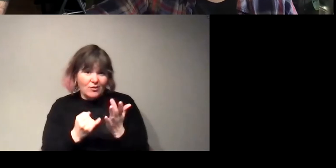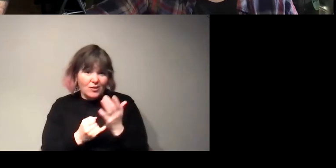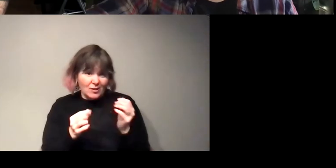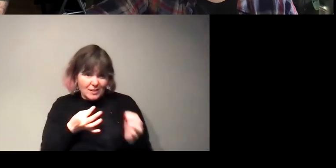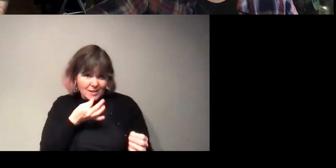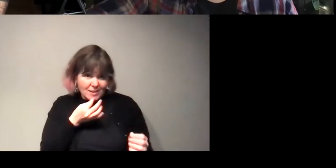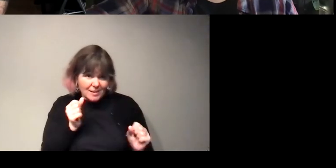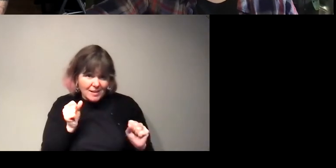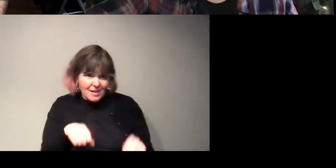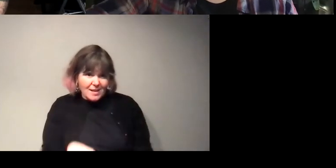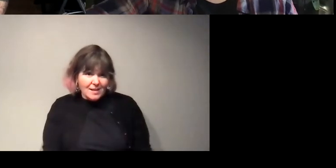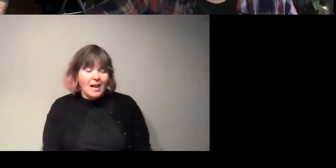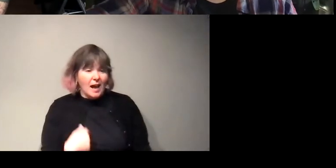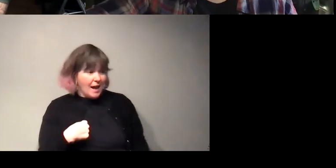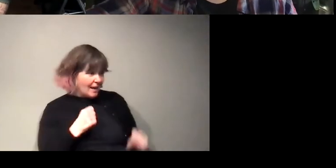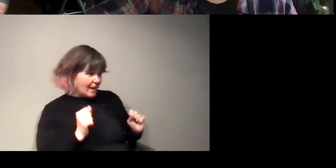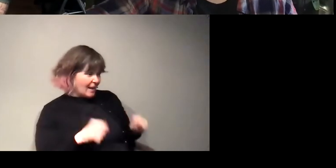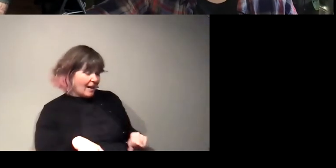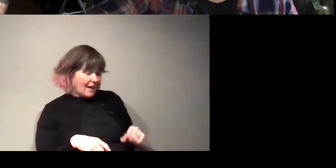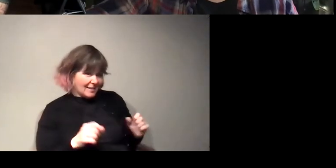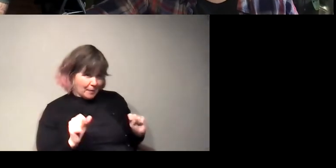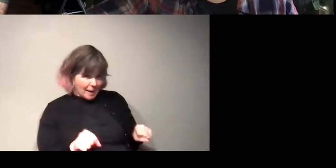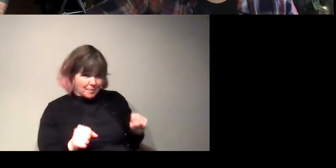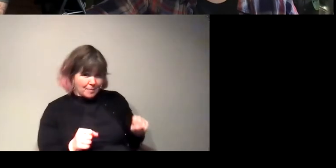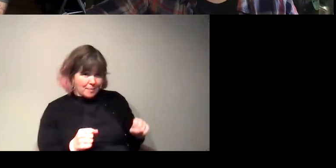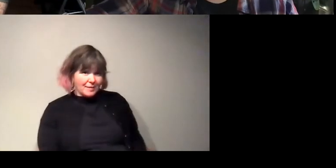today. We have that capability. We have that capability.